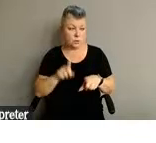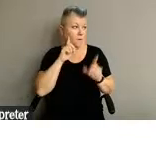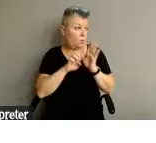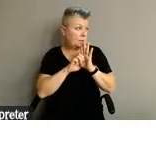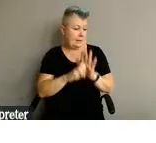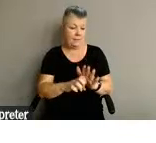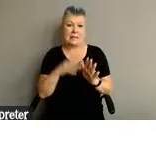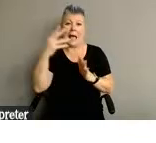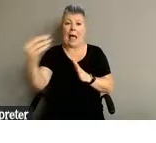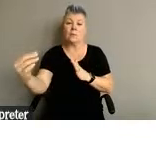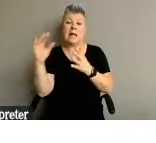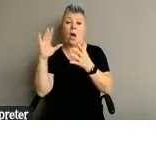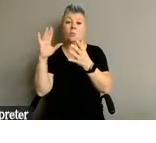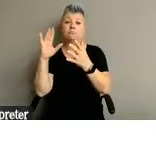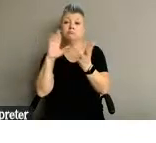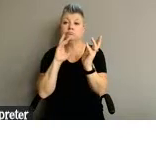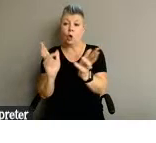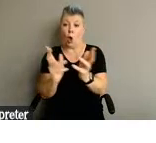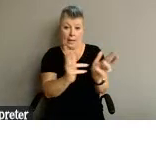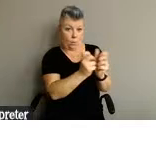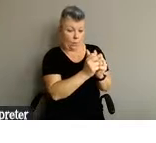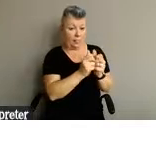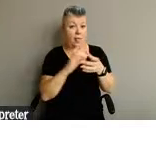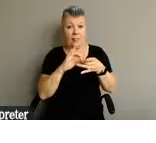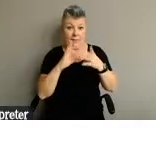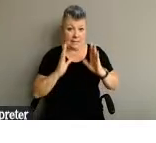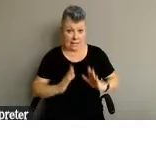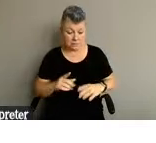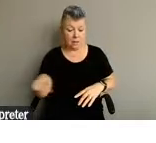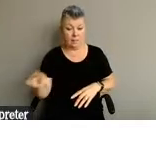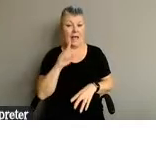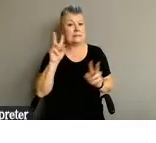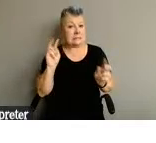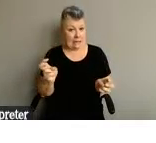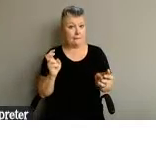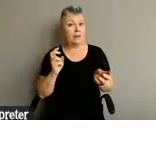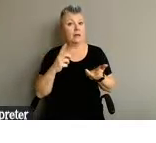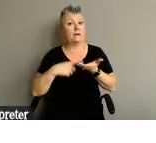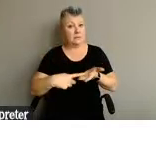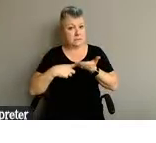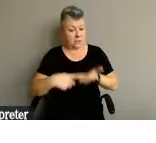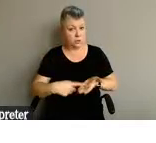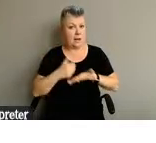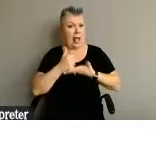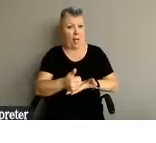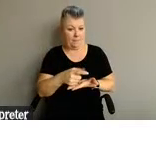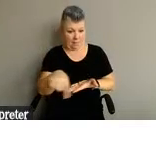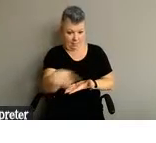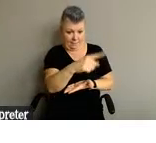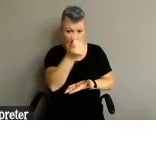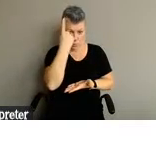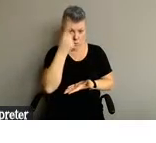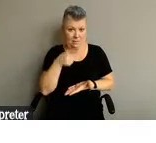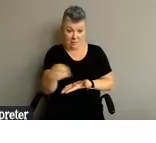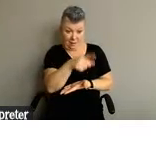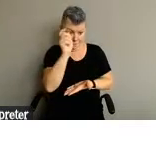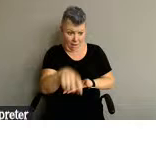with liaisons, that is one of those topics of discussion that we did have, helping them to understand that they